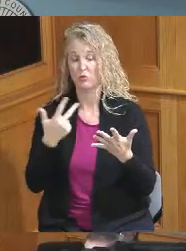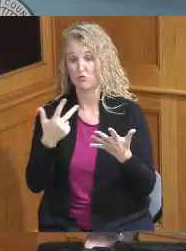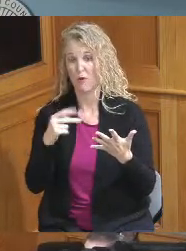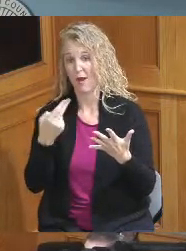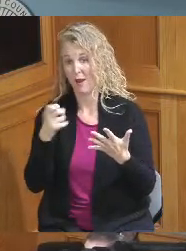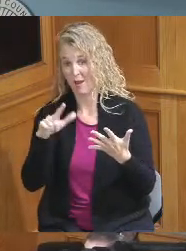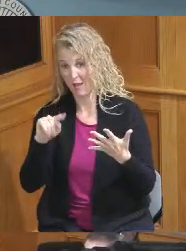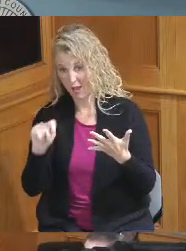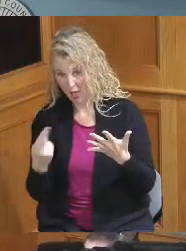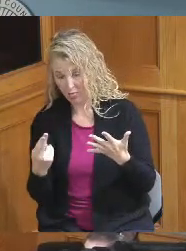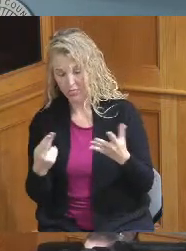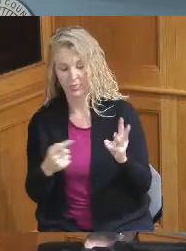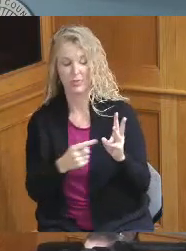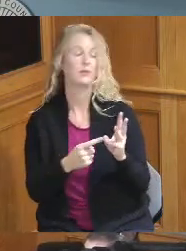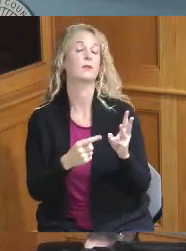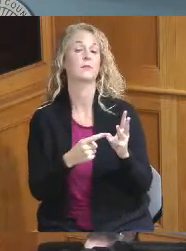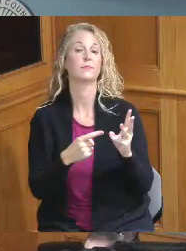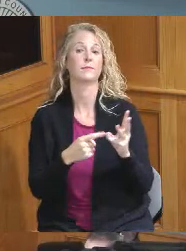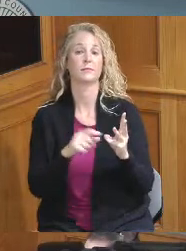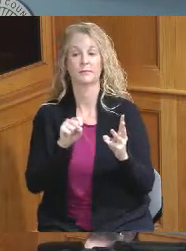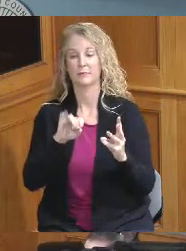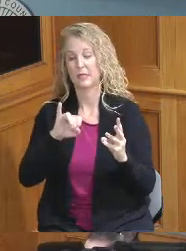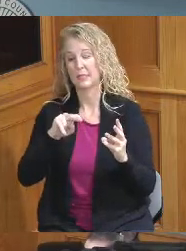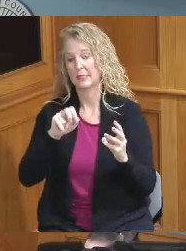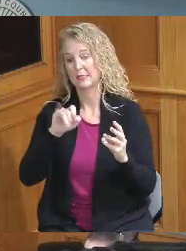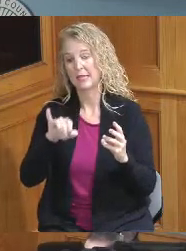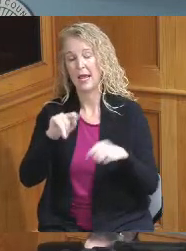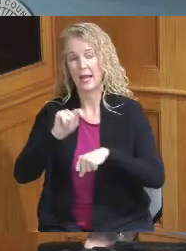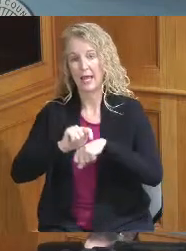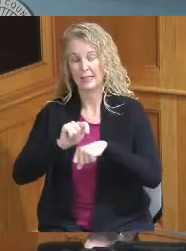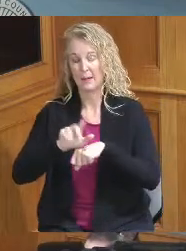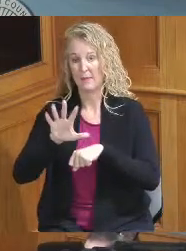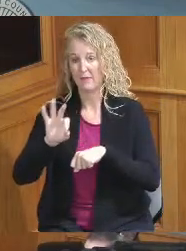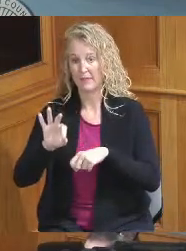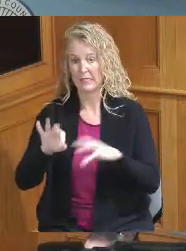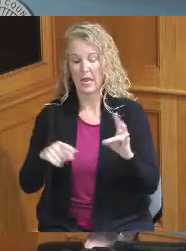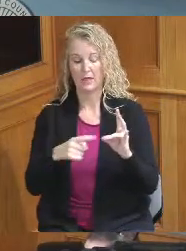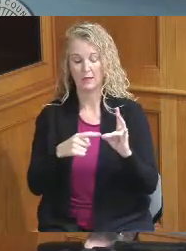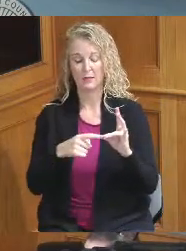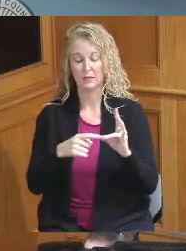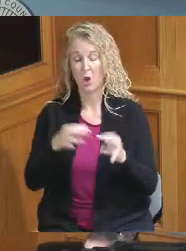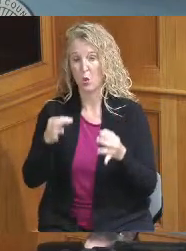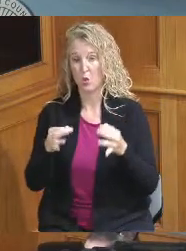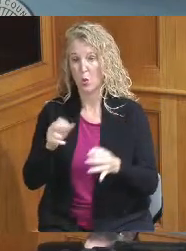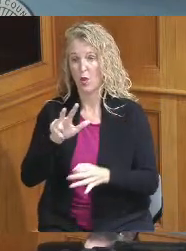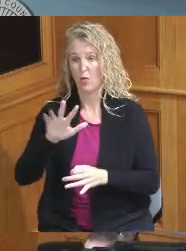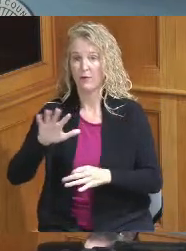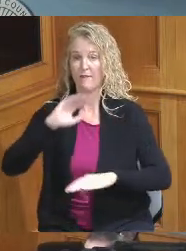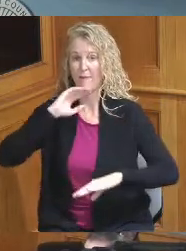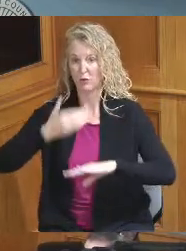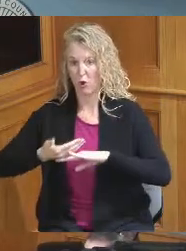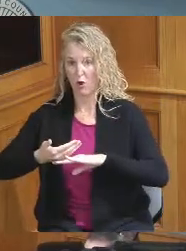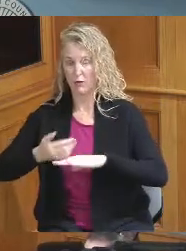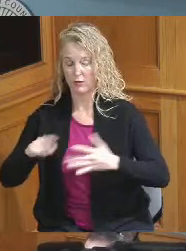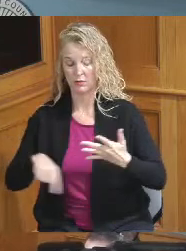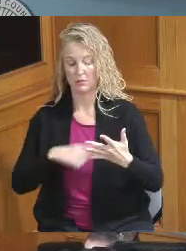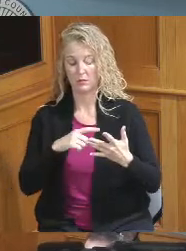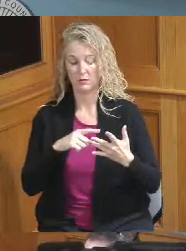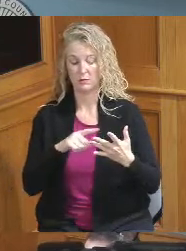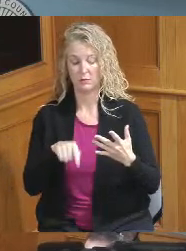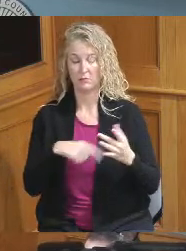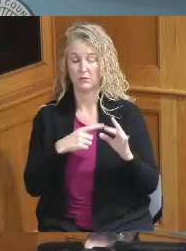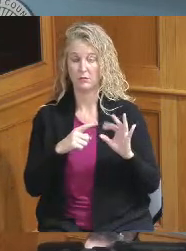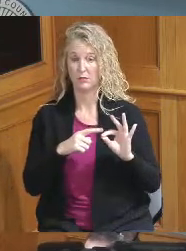TriHealth, followed by Sinai Temple 59, and Court 35 Daughters, the